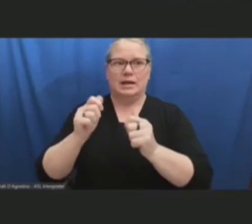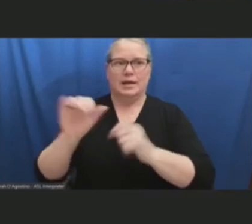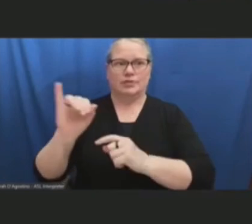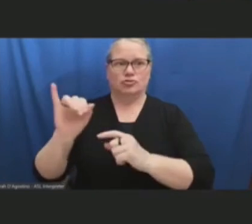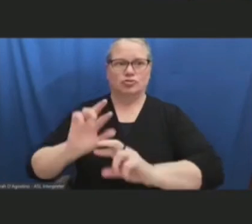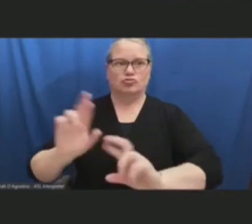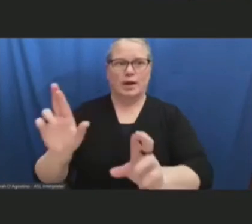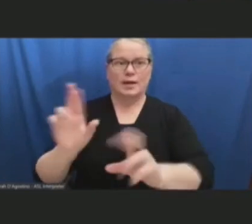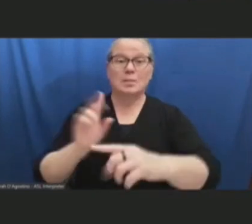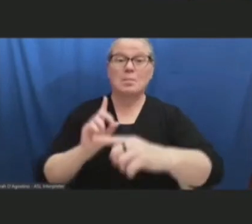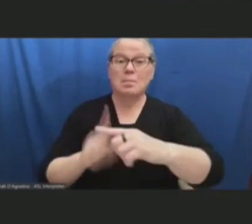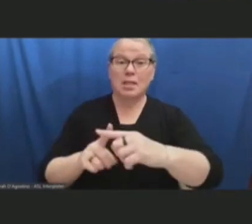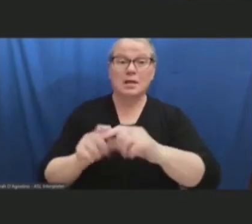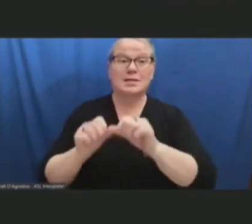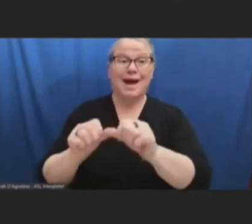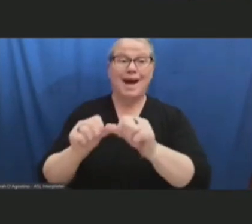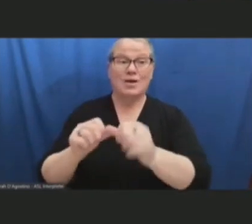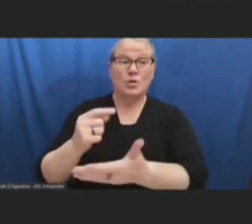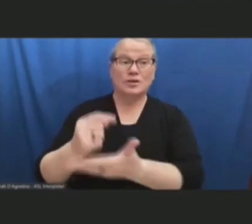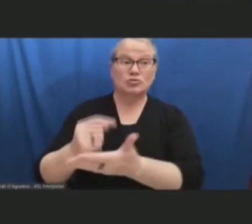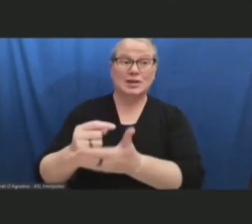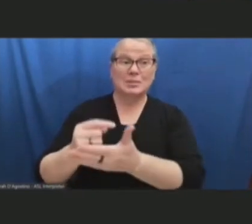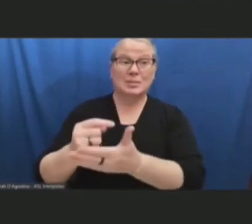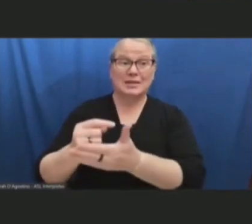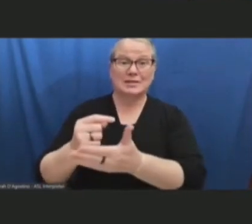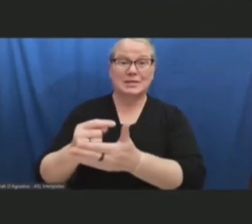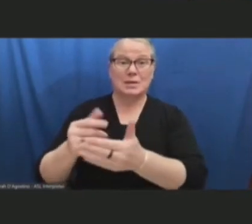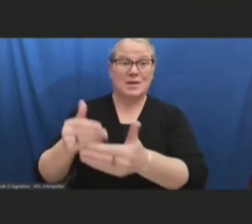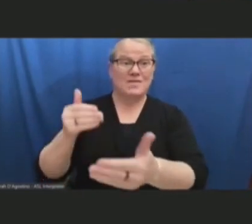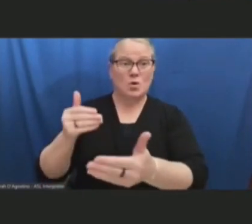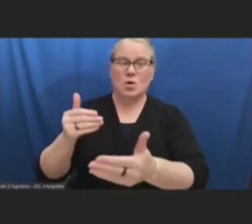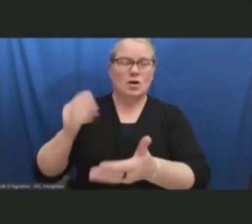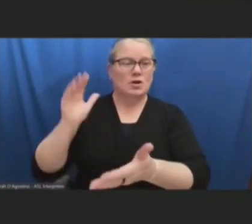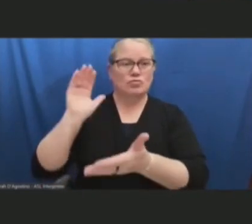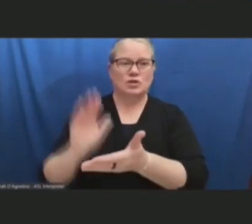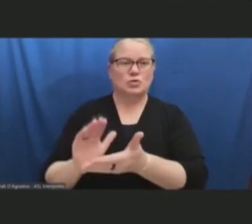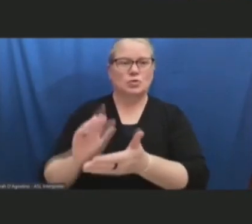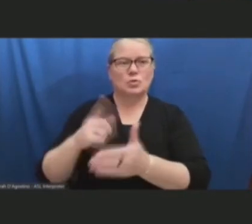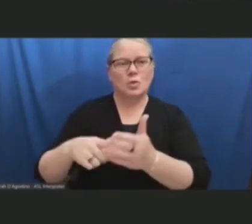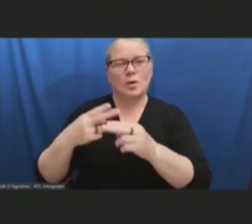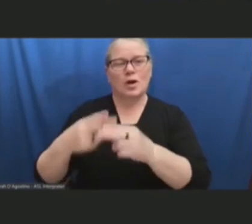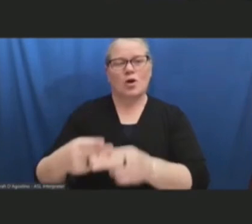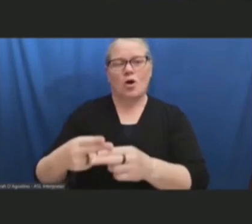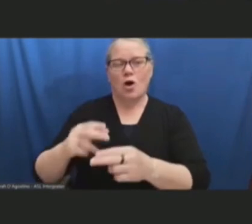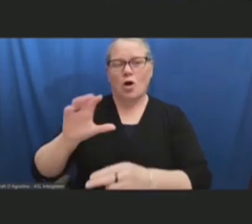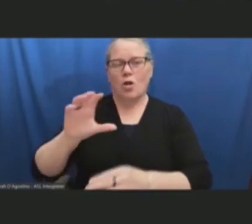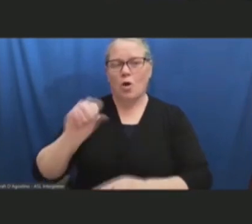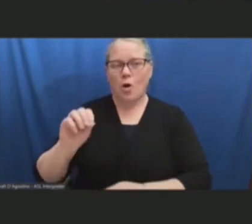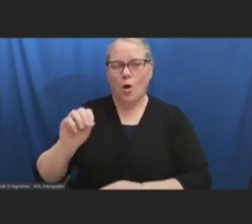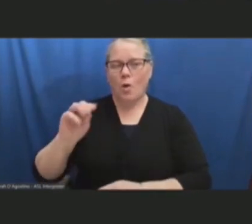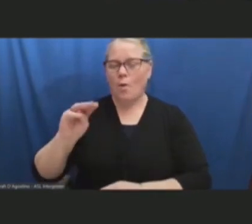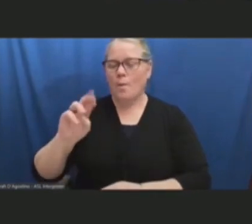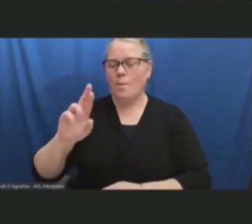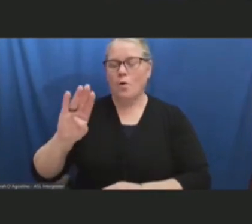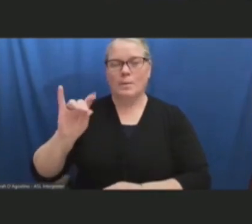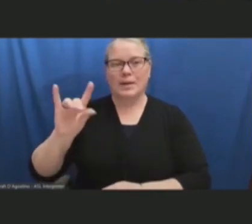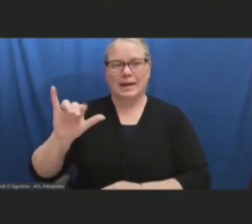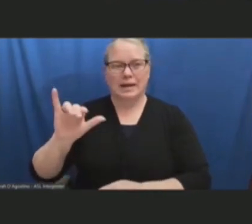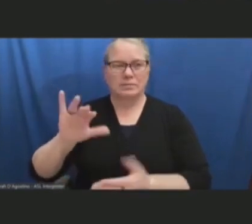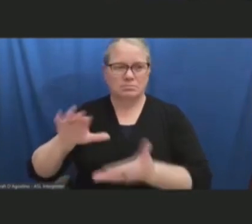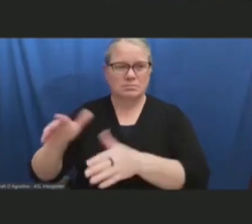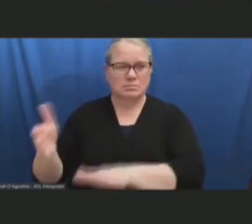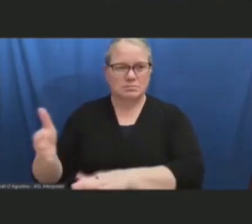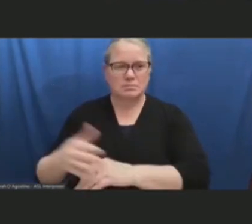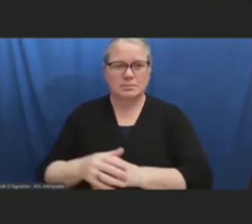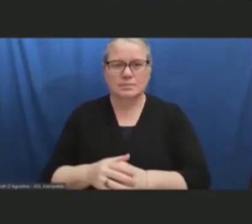ongoing treatment beforehand to reduce what we've all come to know as comorbidities. Having a licensed,